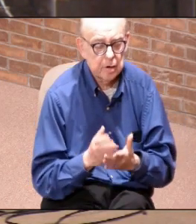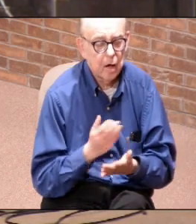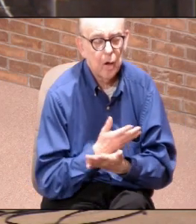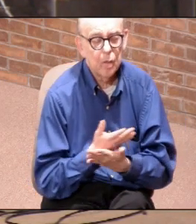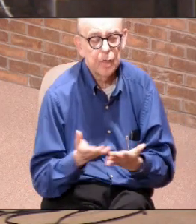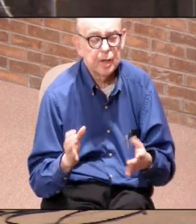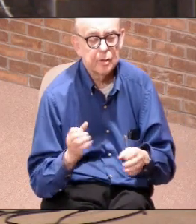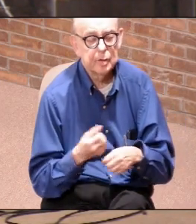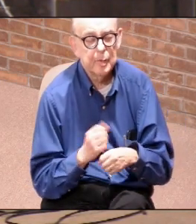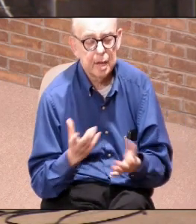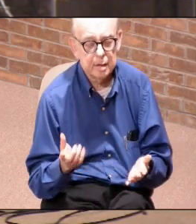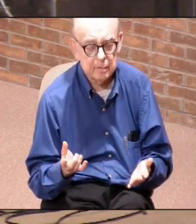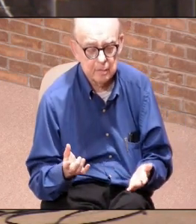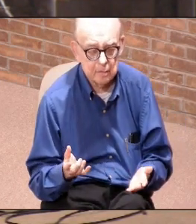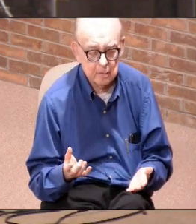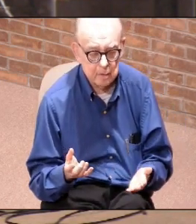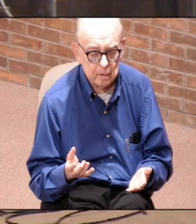creation.